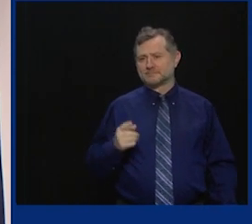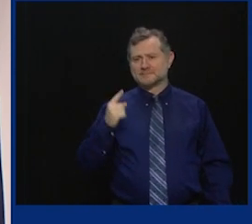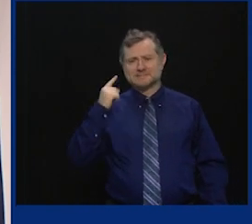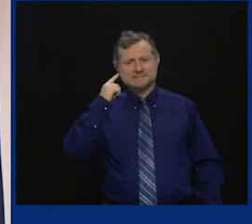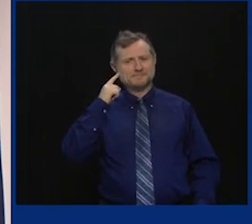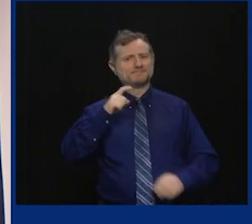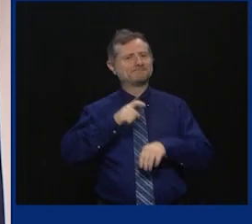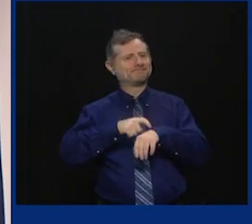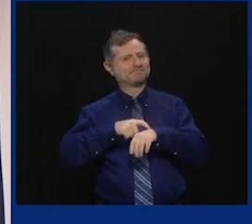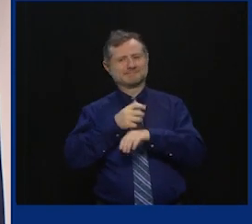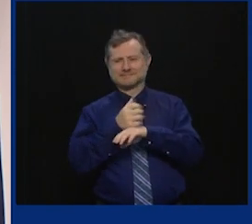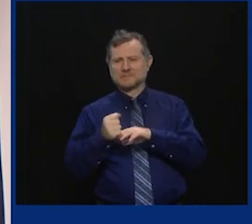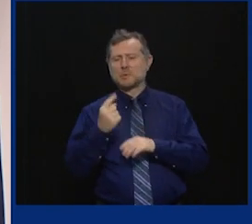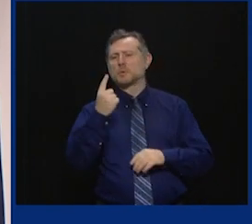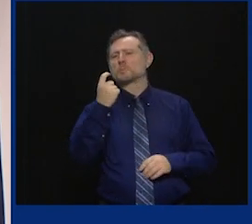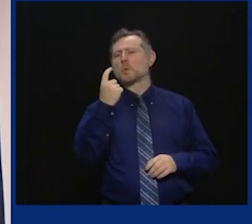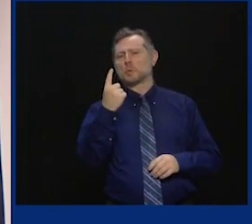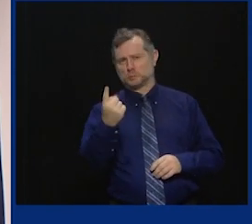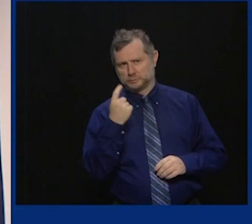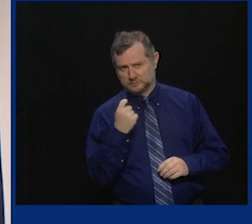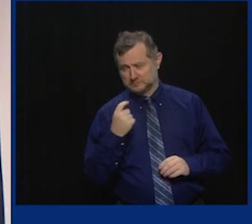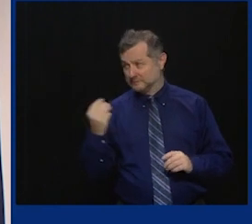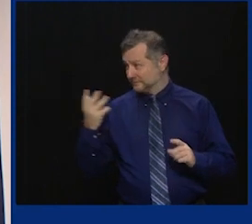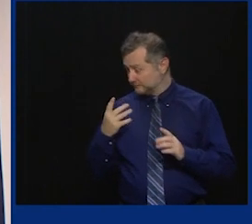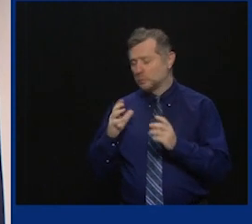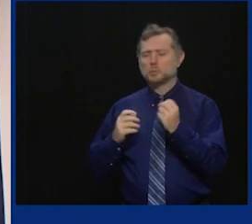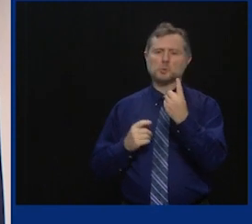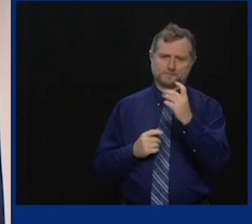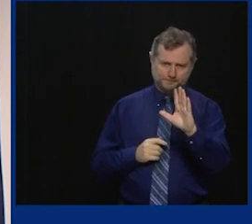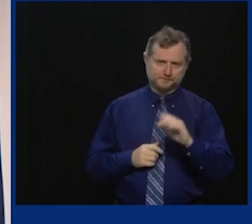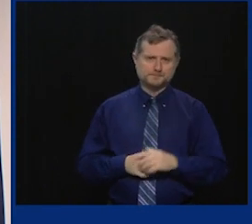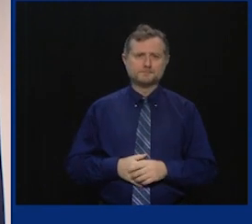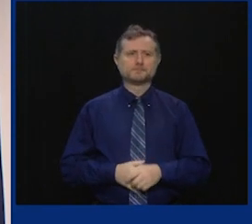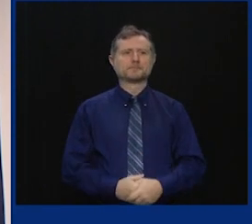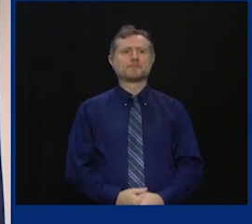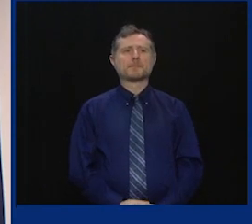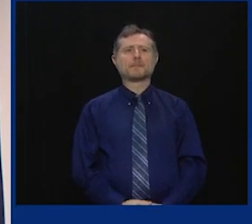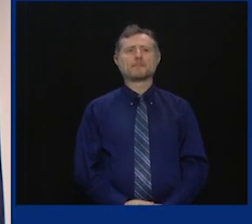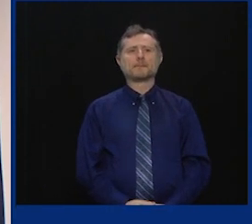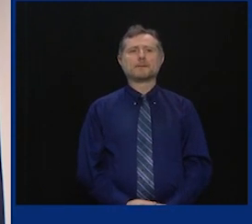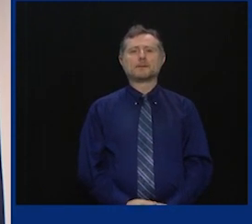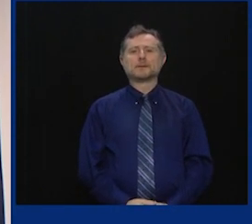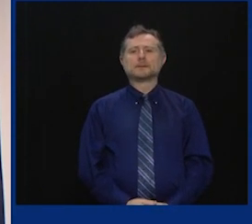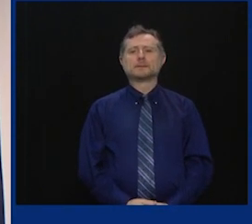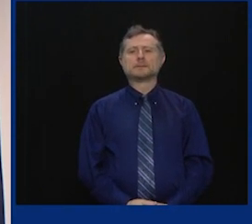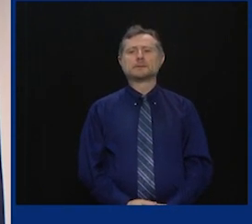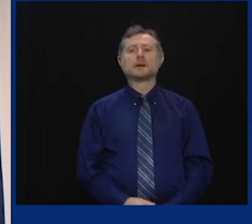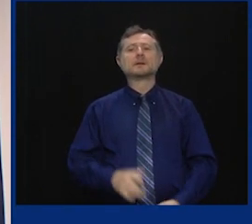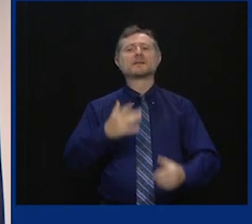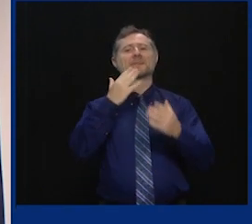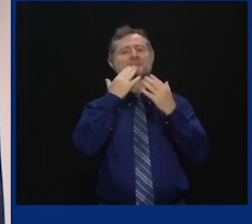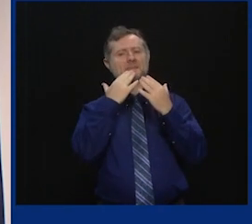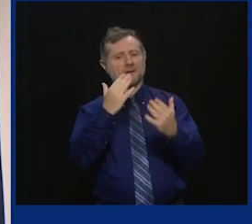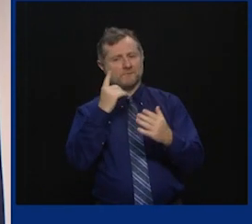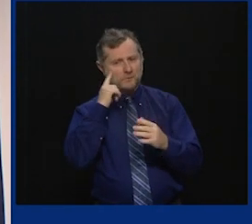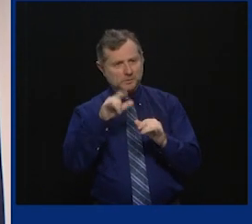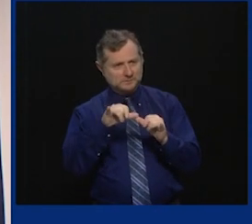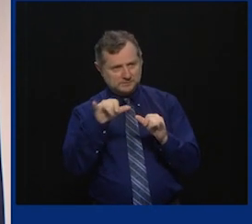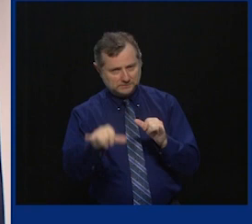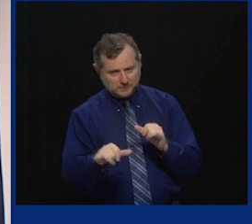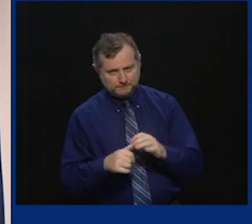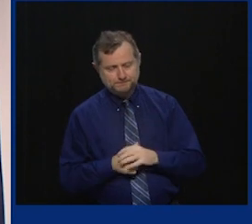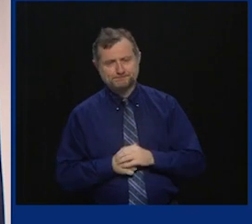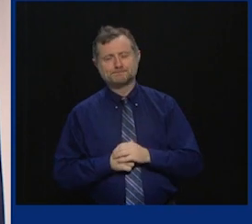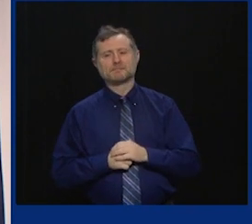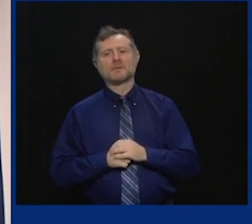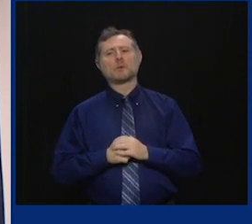Okay, one more question here. He's the only one who stayed here to talk. Thank you for staying. I just want to ask about the